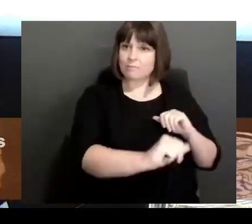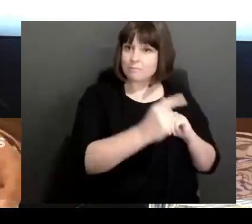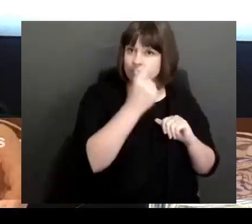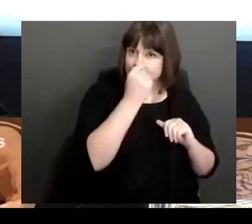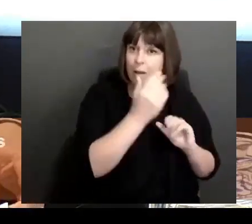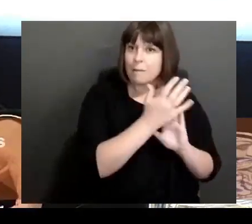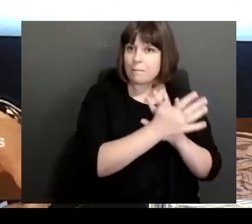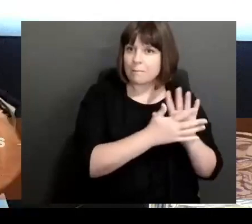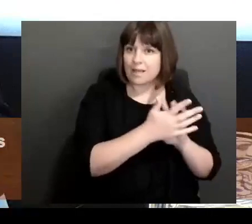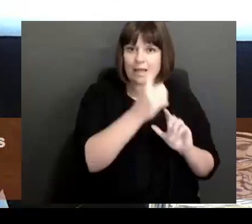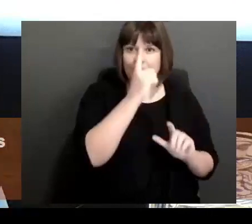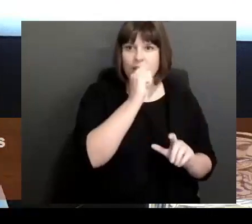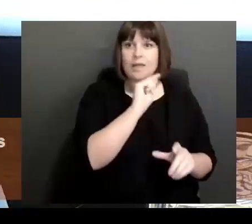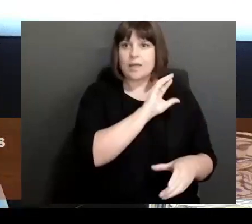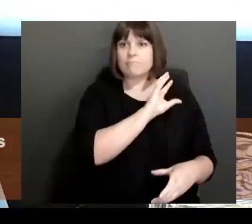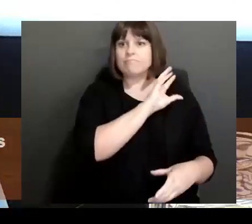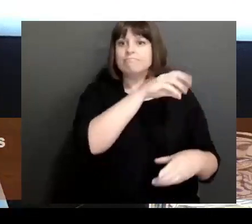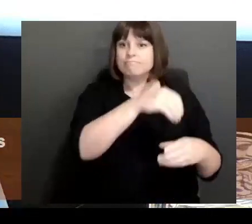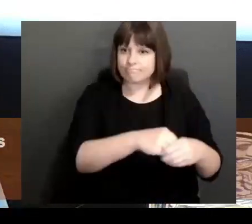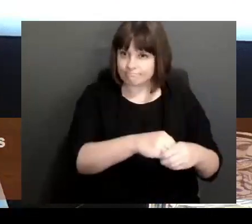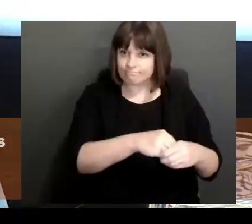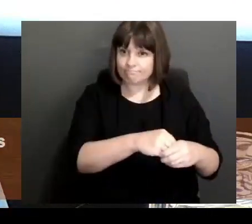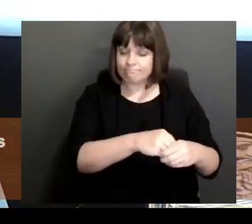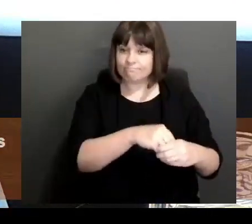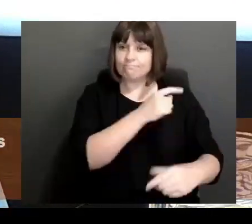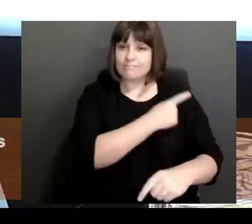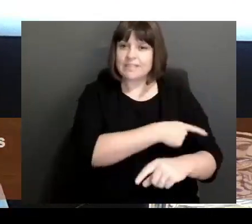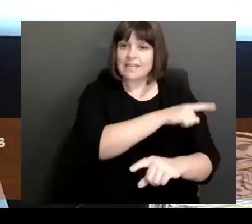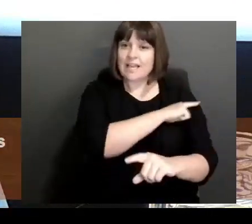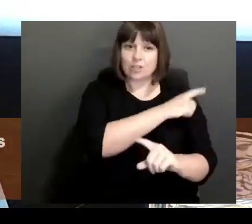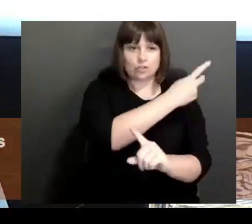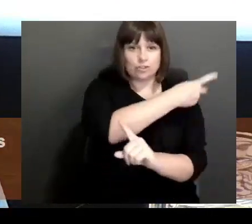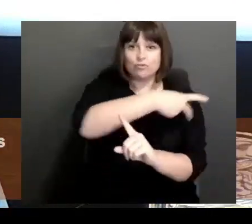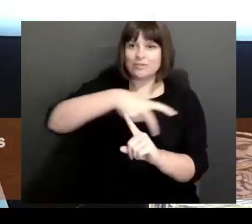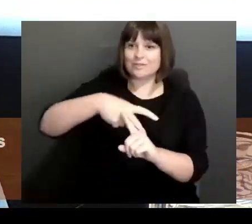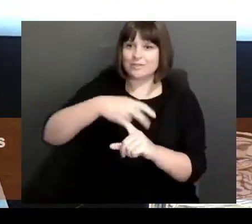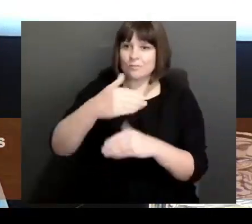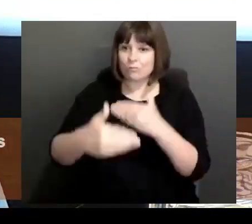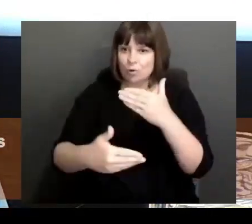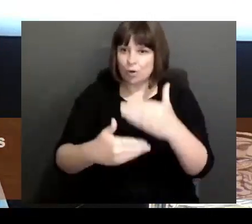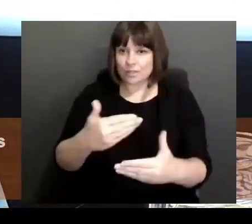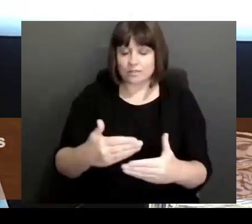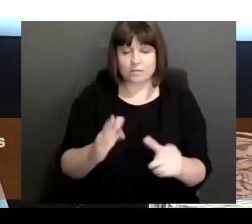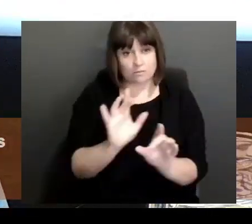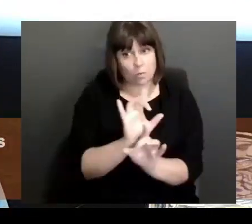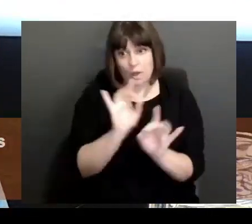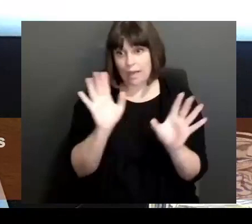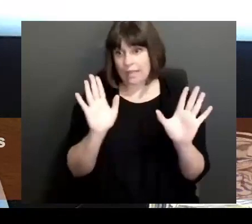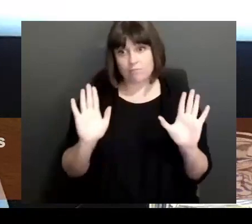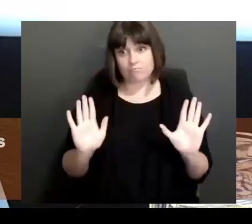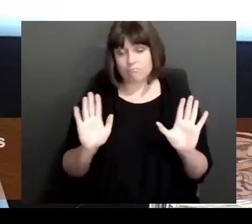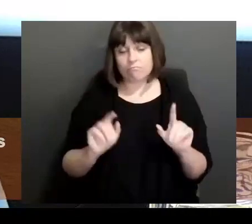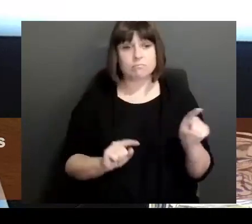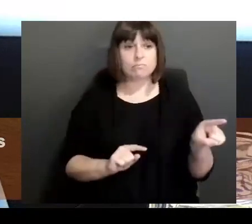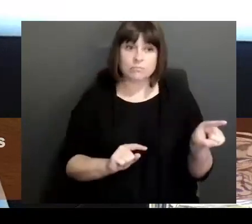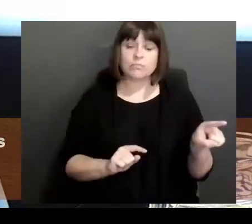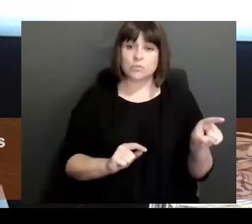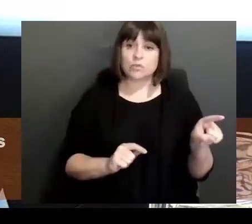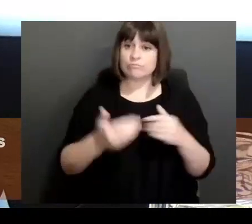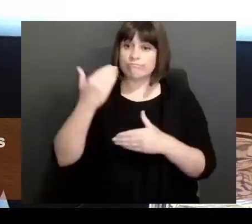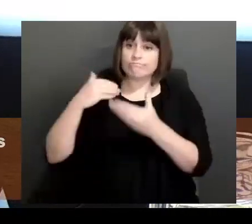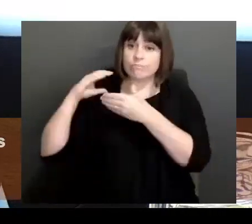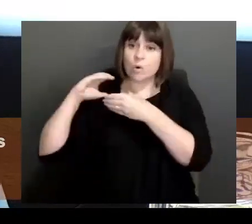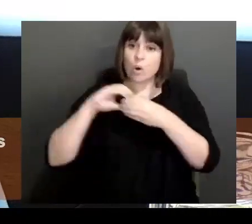in the energy transition. It's as straightforward as that, because each traditional owner community will